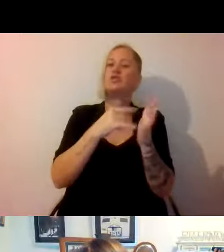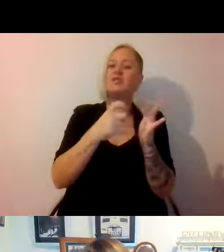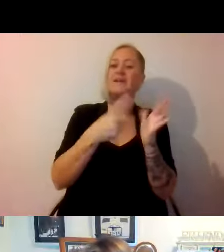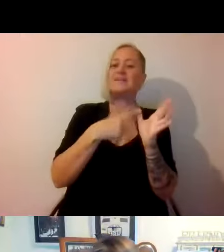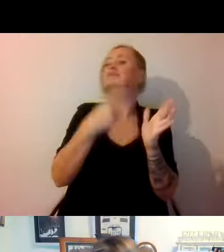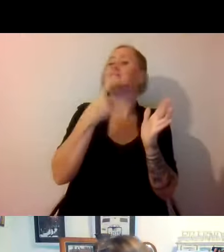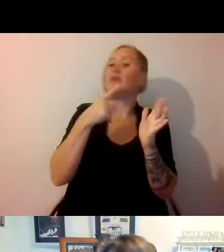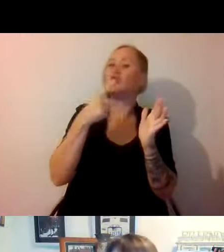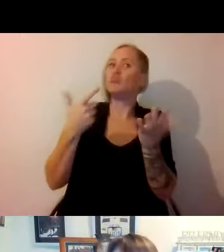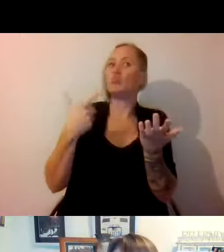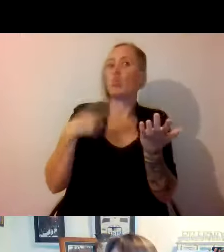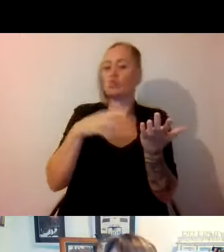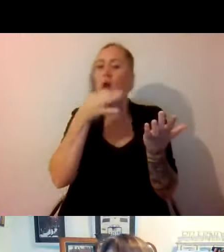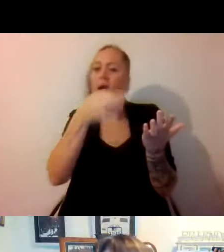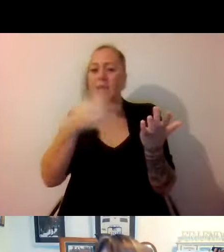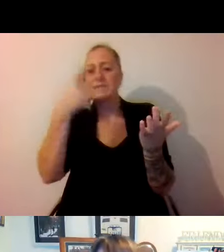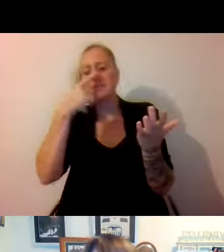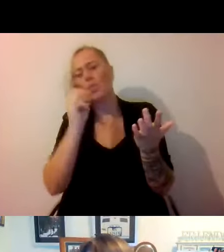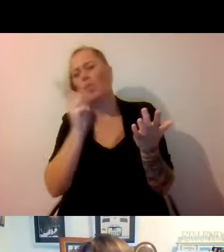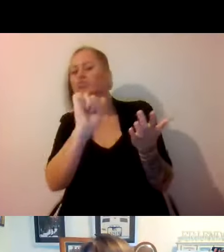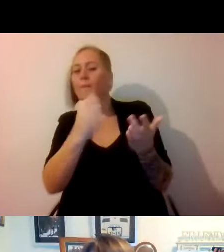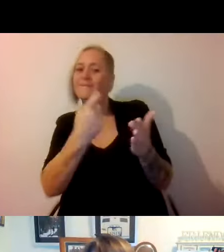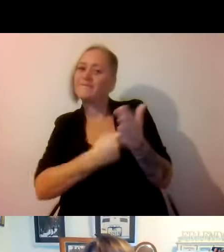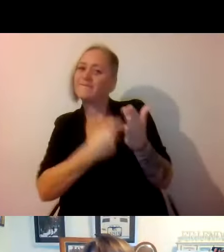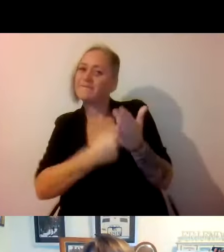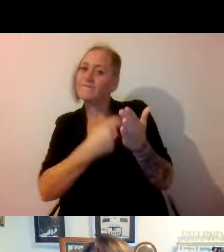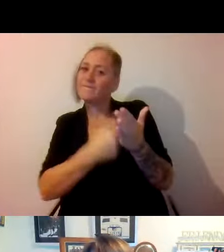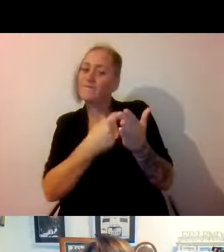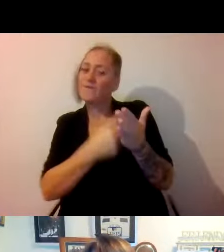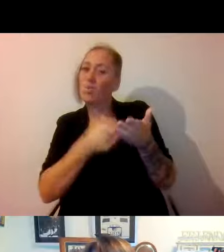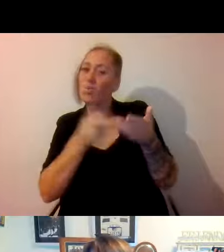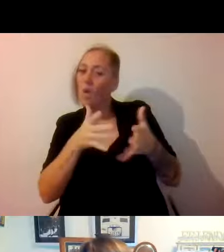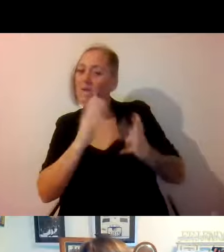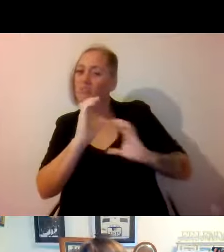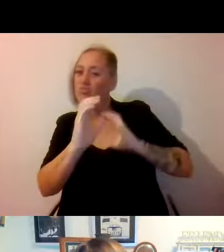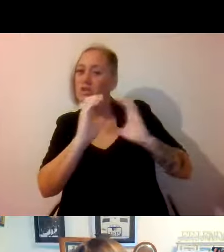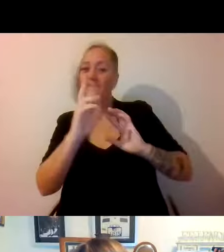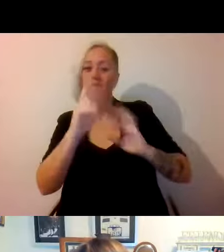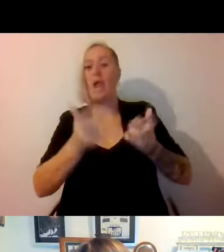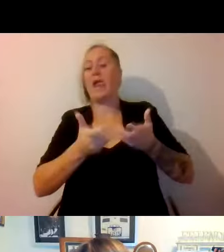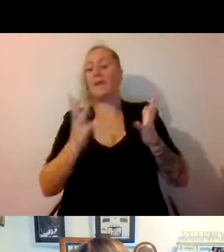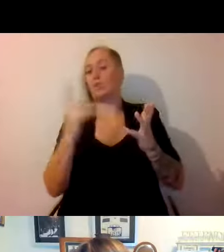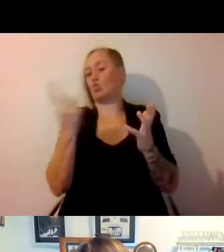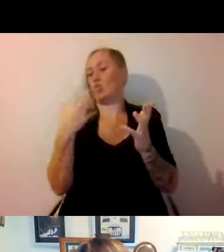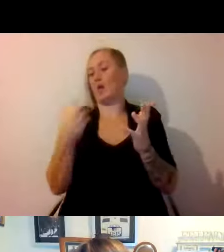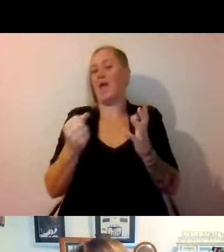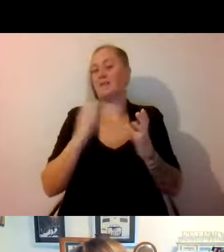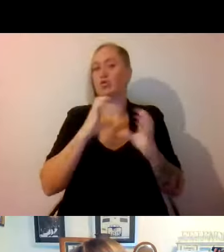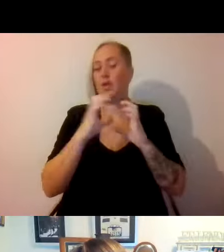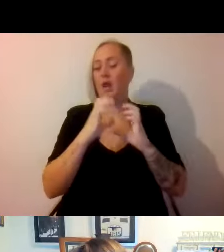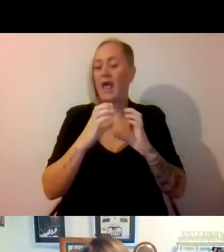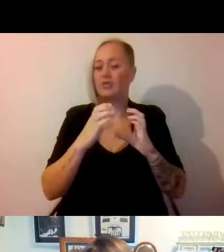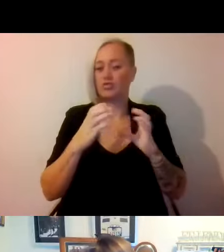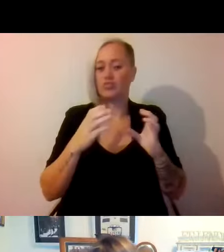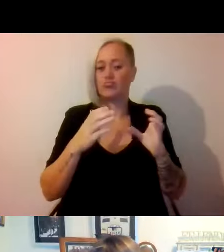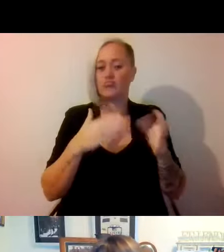to ask people, you know, what's your preferred means of communication for anybody who has a communication